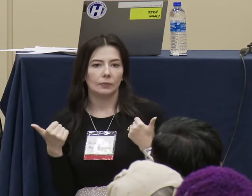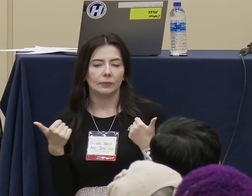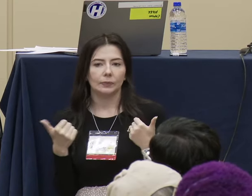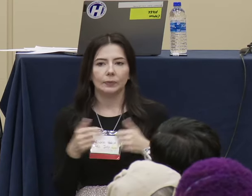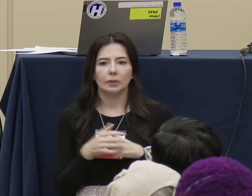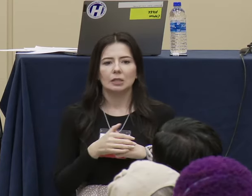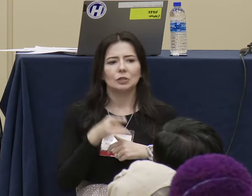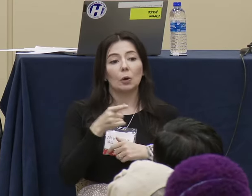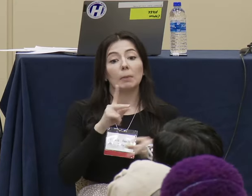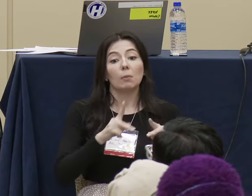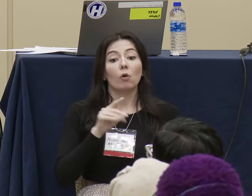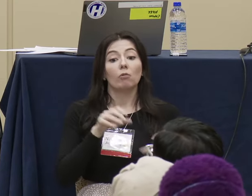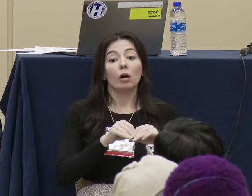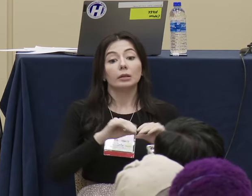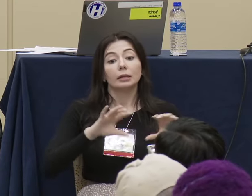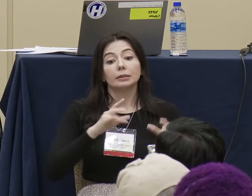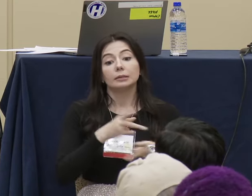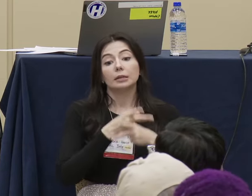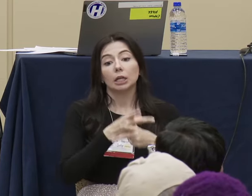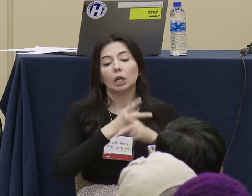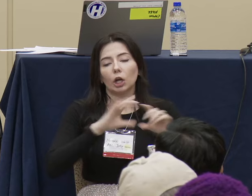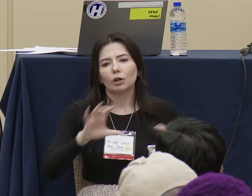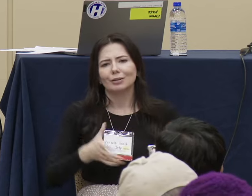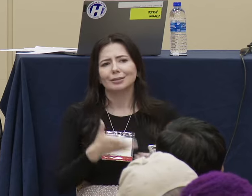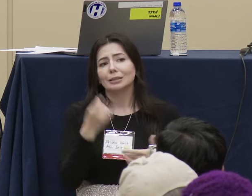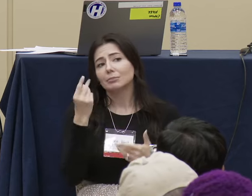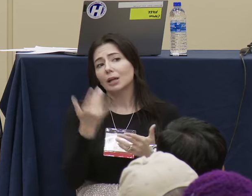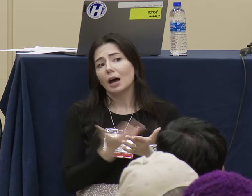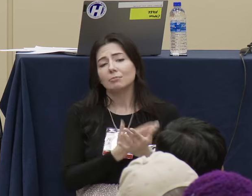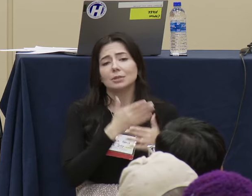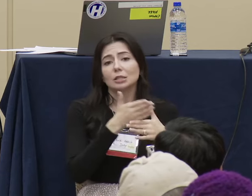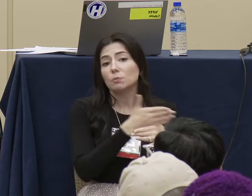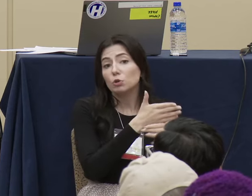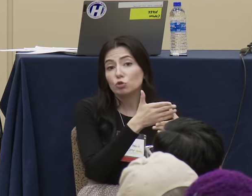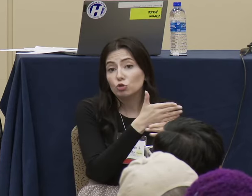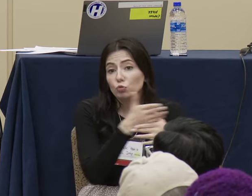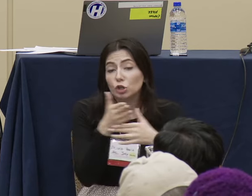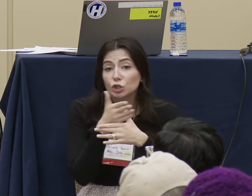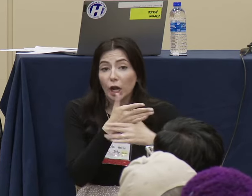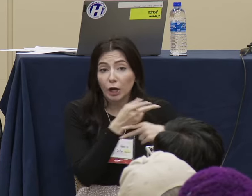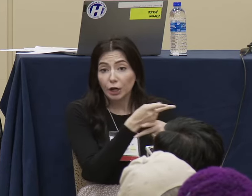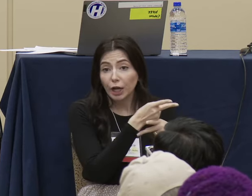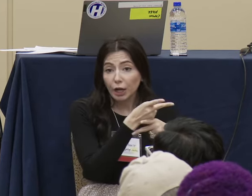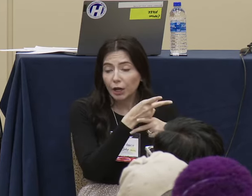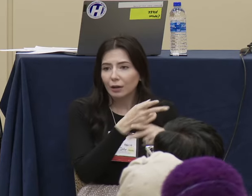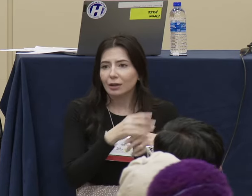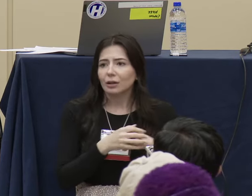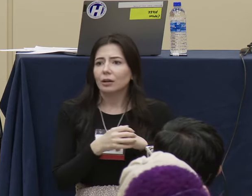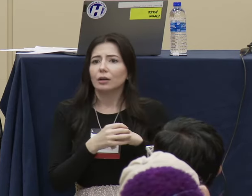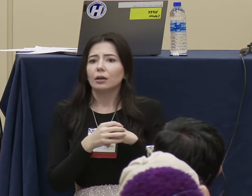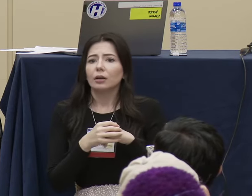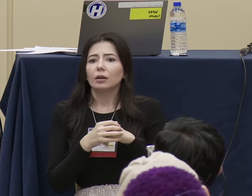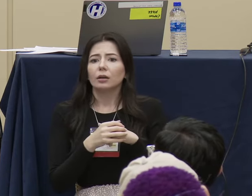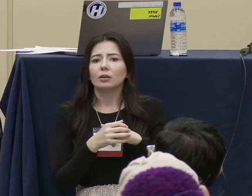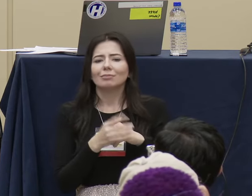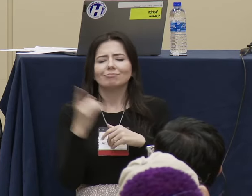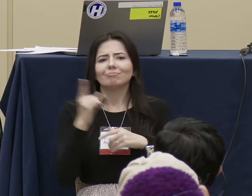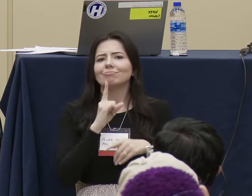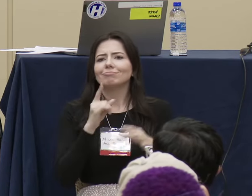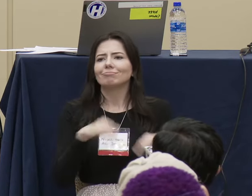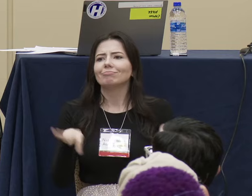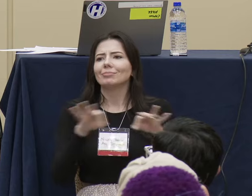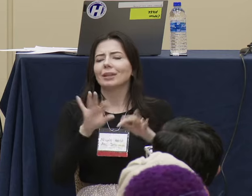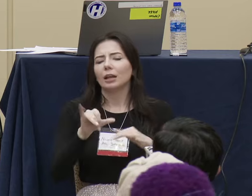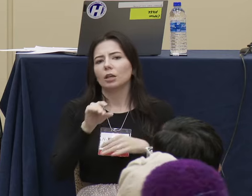collectives. Sometimes it's kind of mutual. And I think this is something also really important that disability brings